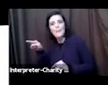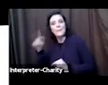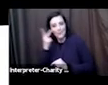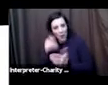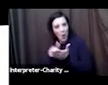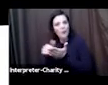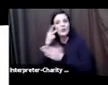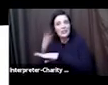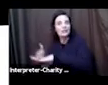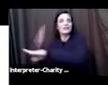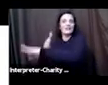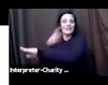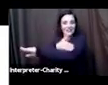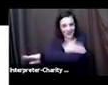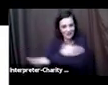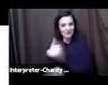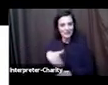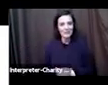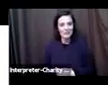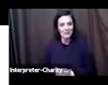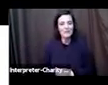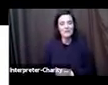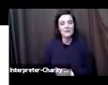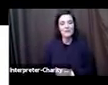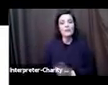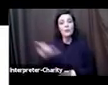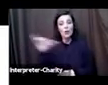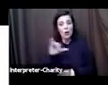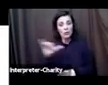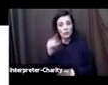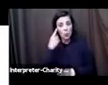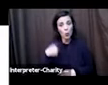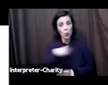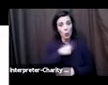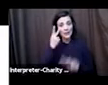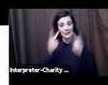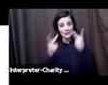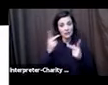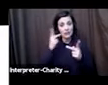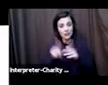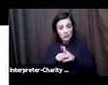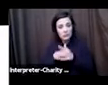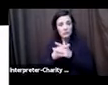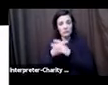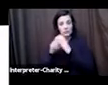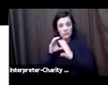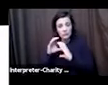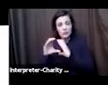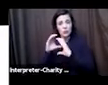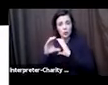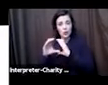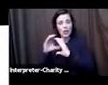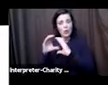of course here too, we see that even again, those emergent communicators can be introduced